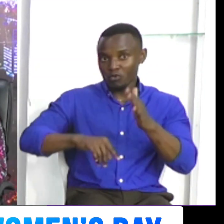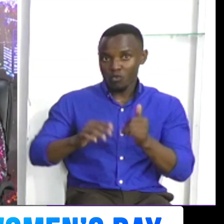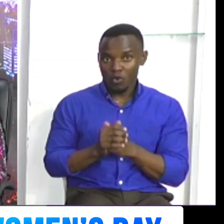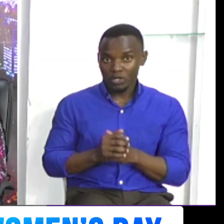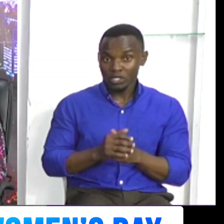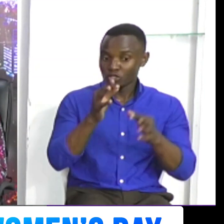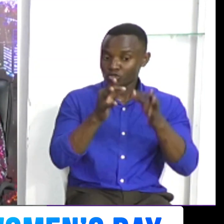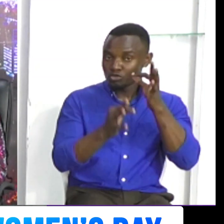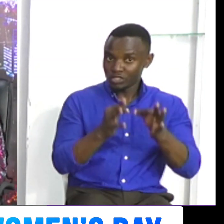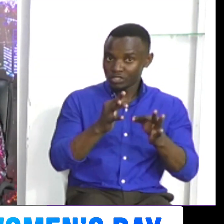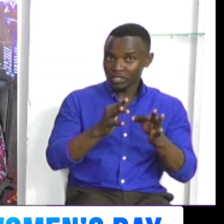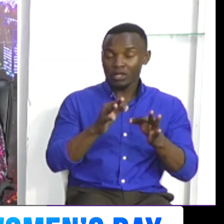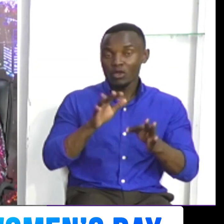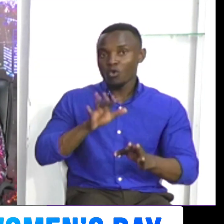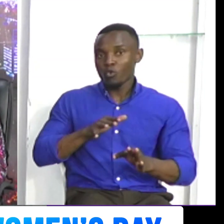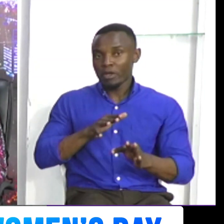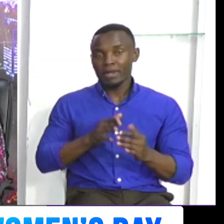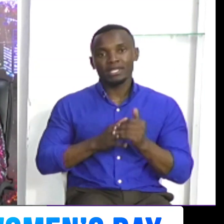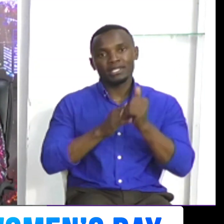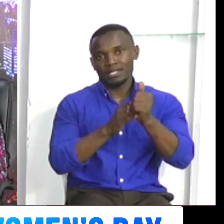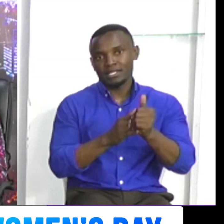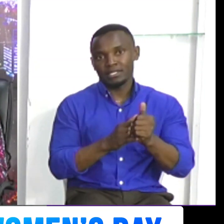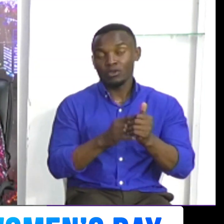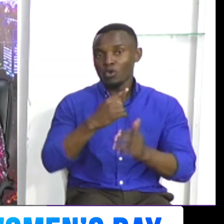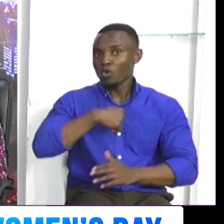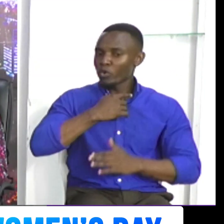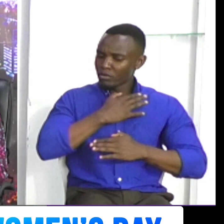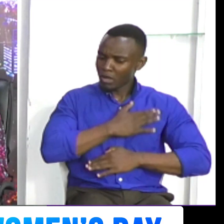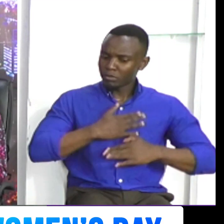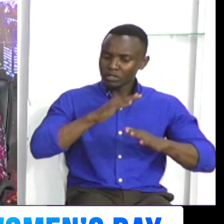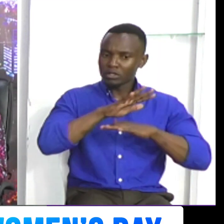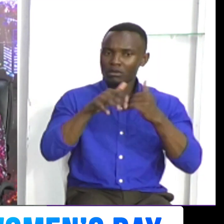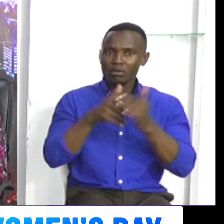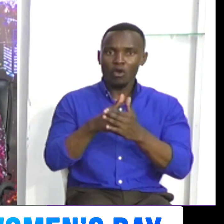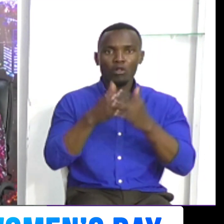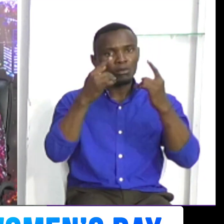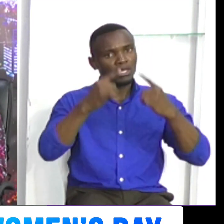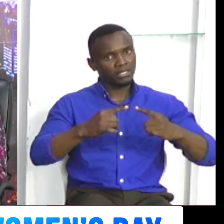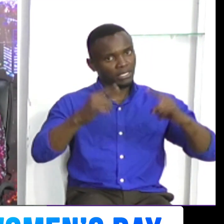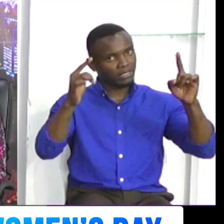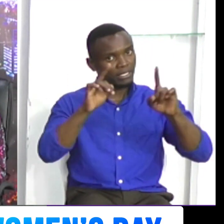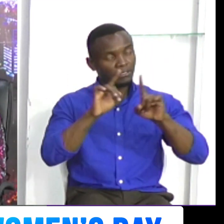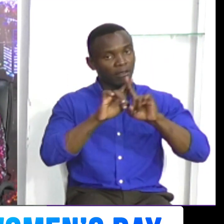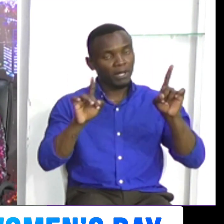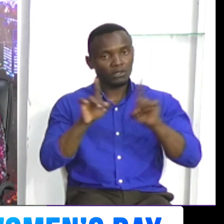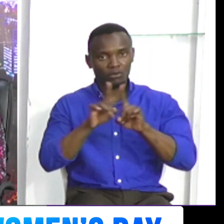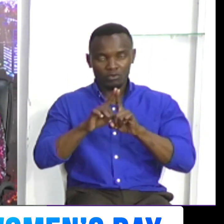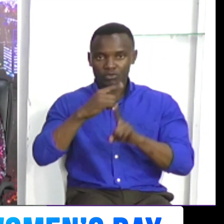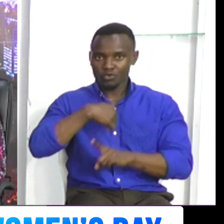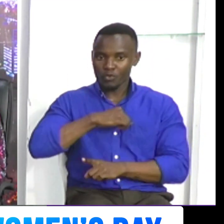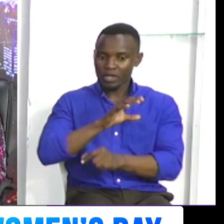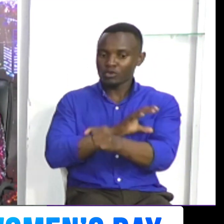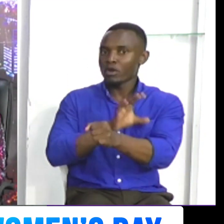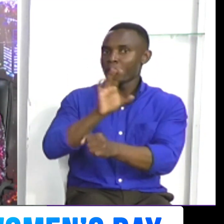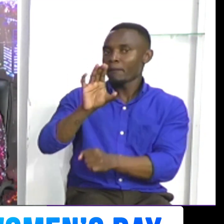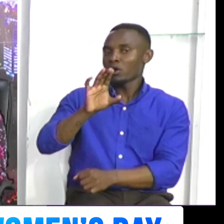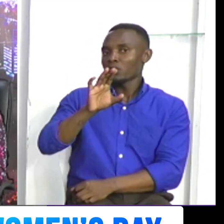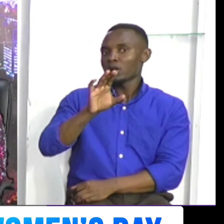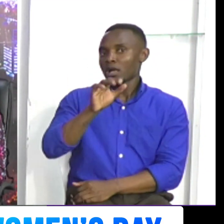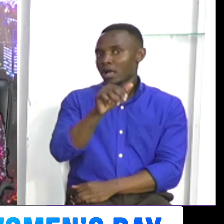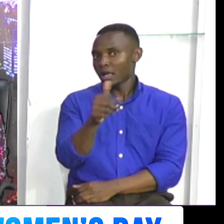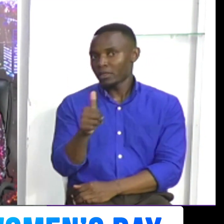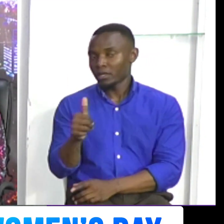those milestones, but let's look forward to empowering ourselves. And for those of us who have information, we create